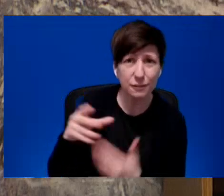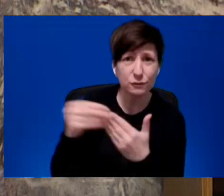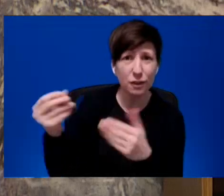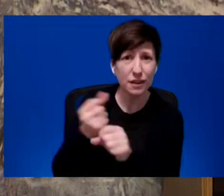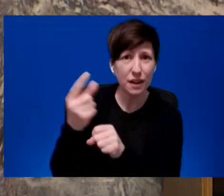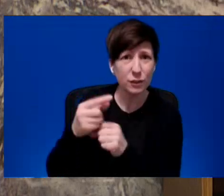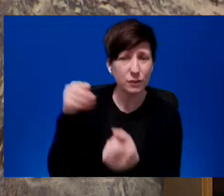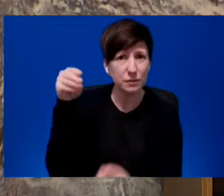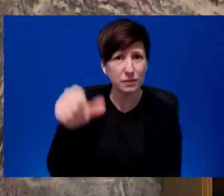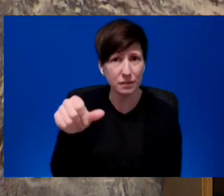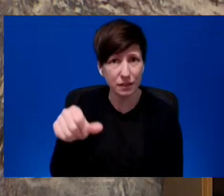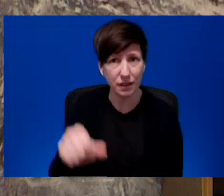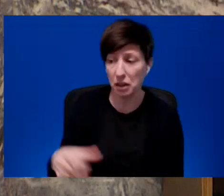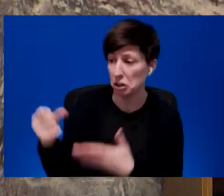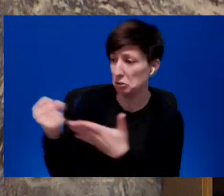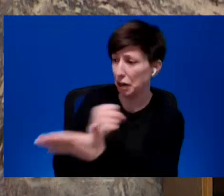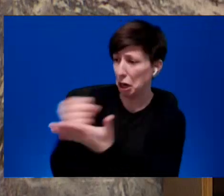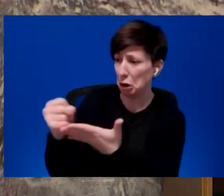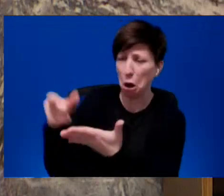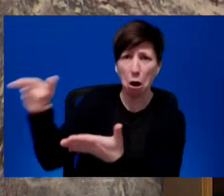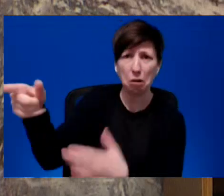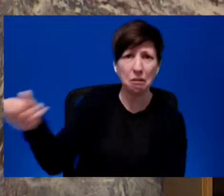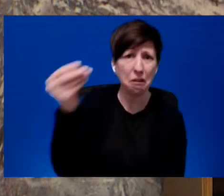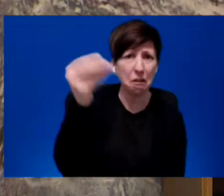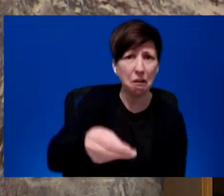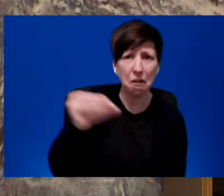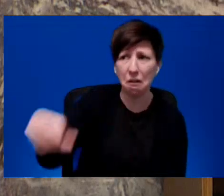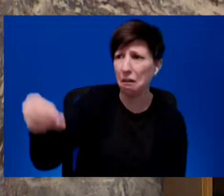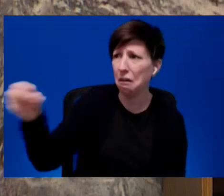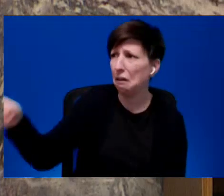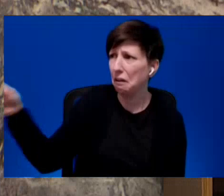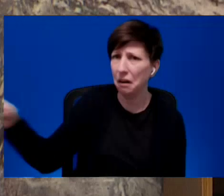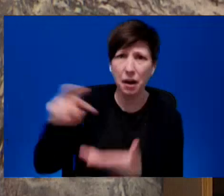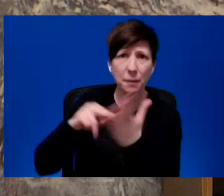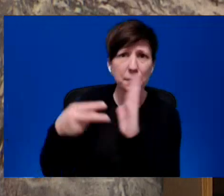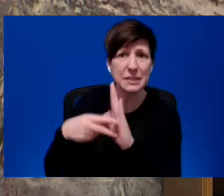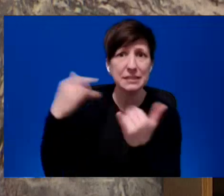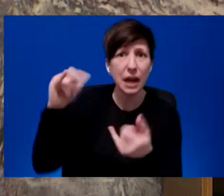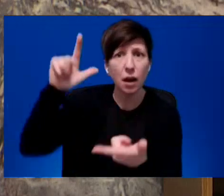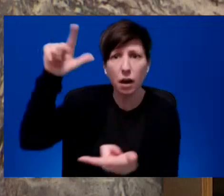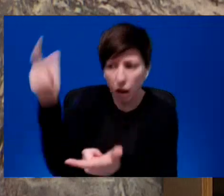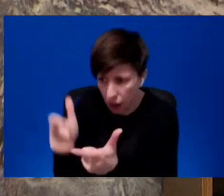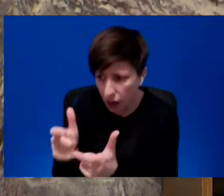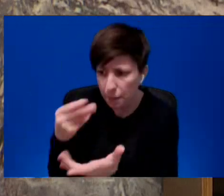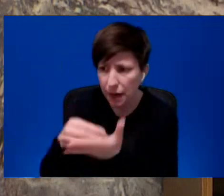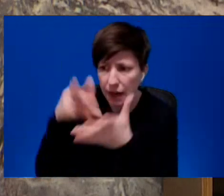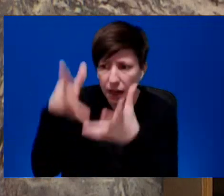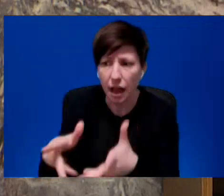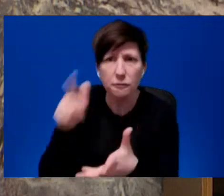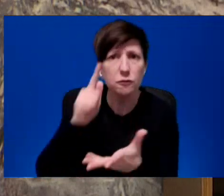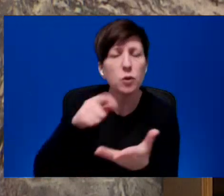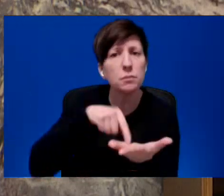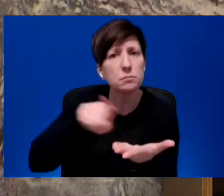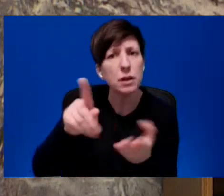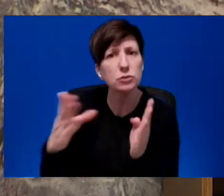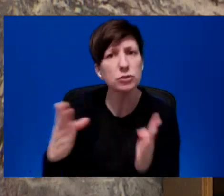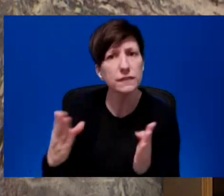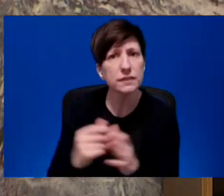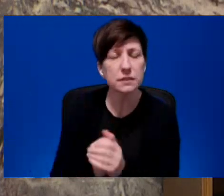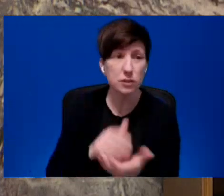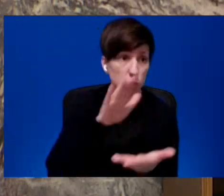card mean less money for critical services. Schools are neglected, transit and TransLink left